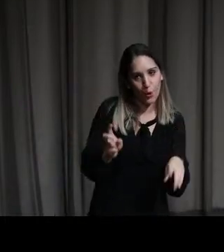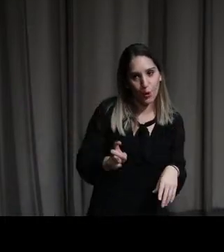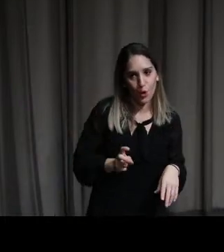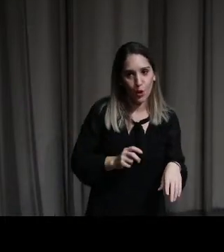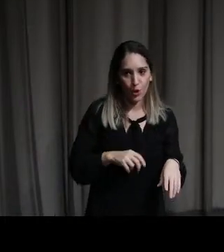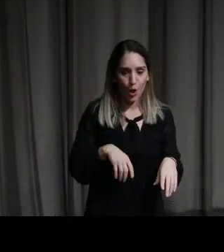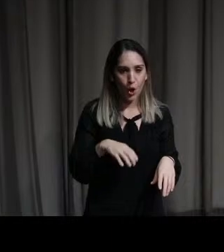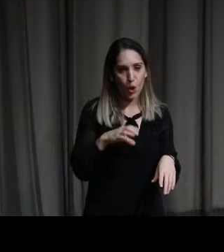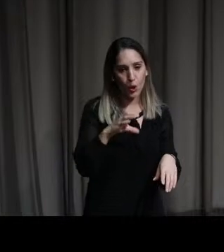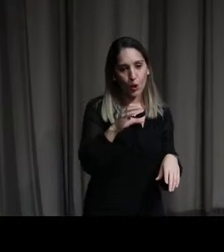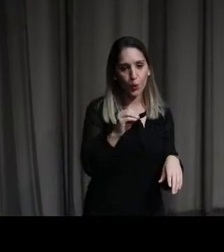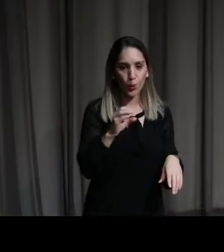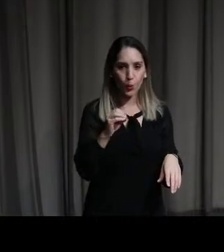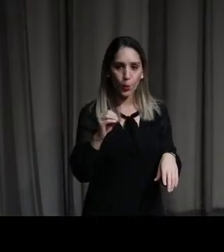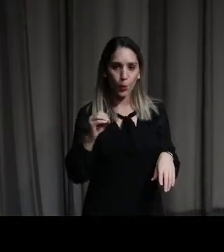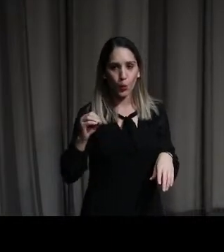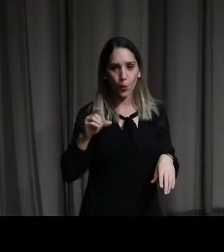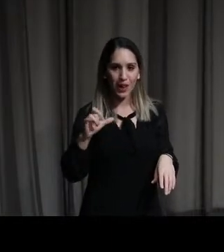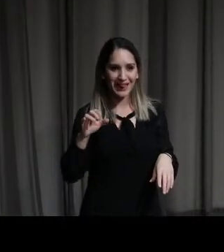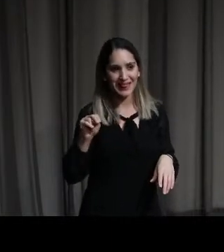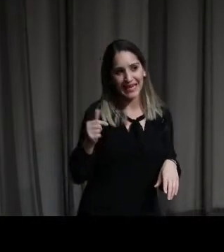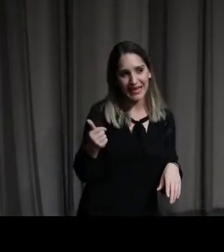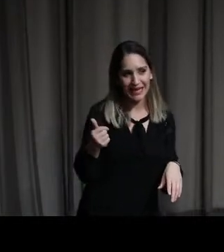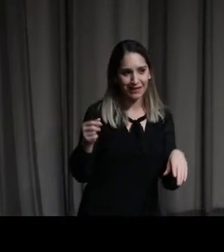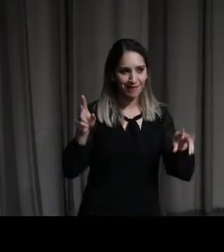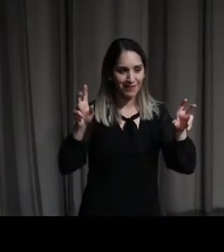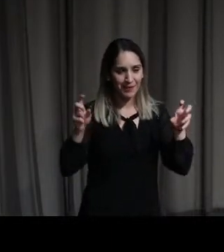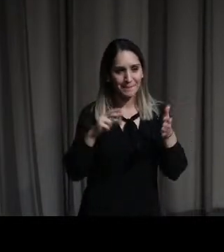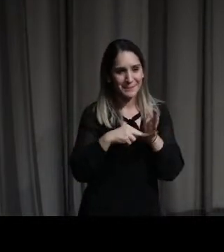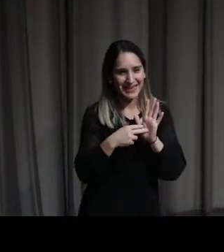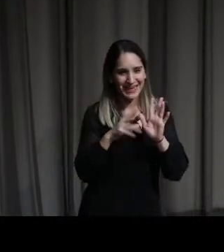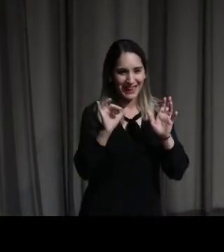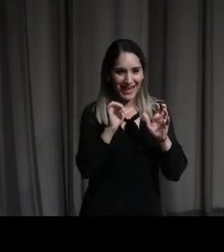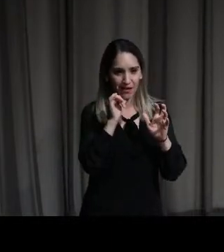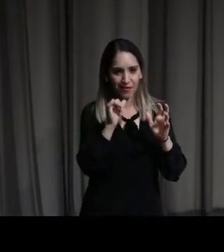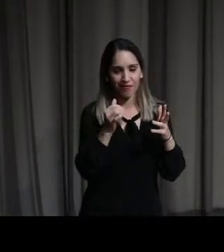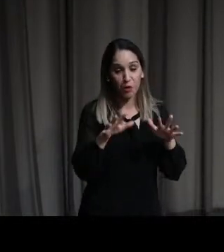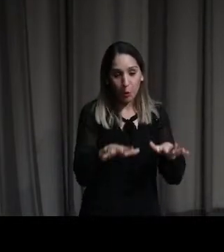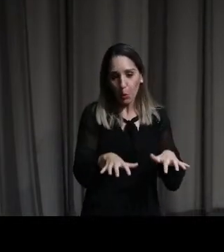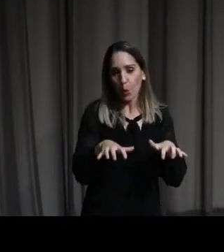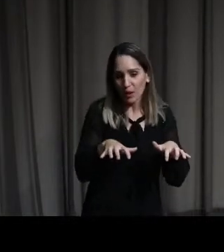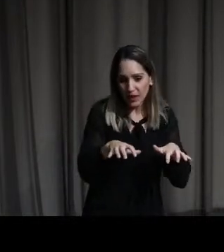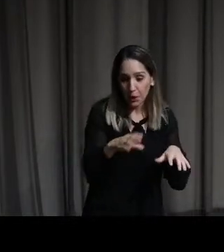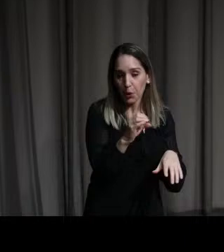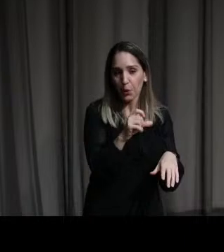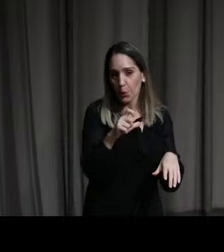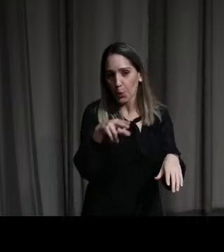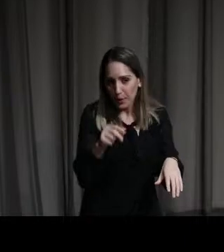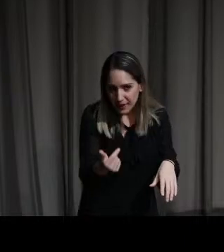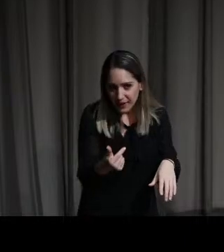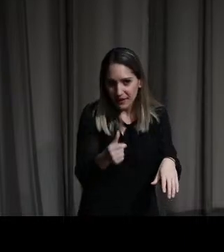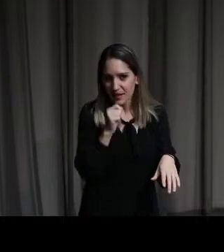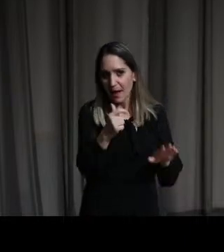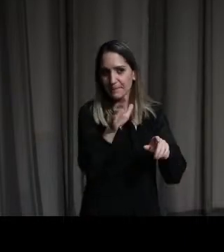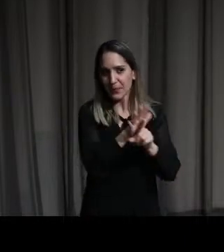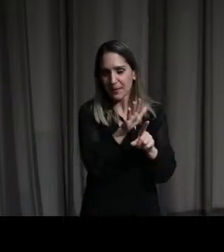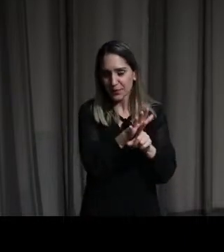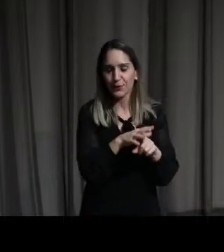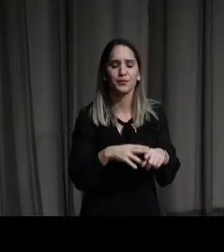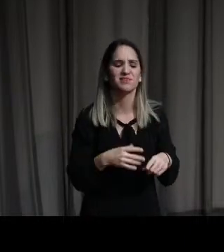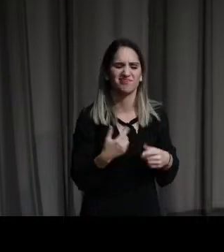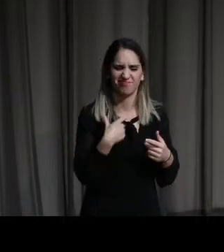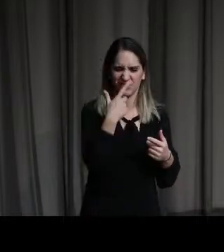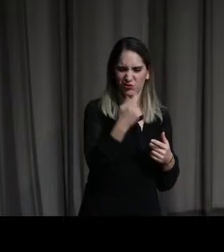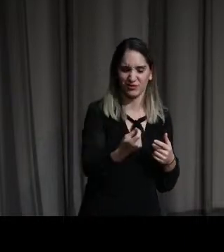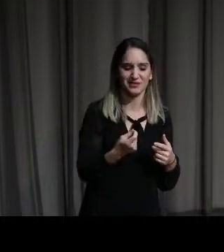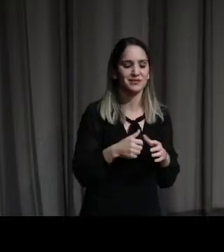deep freeze, right? And in all deep freeze, yes. And in all aspects, right? It meant that the Cuban art